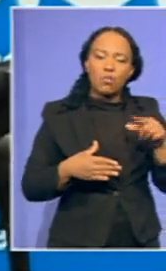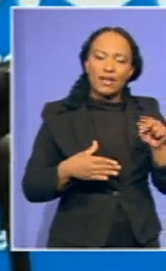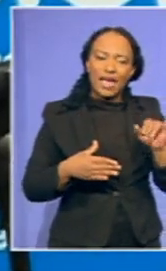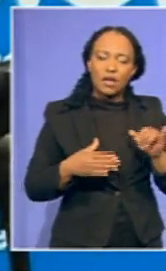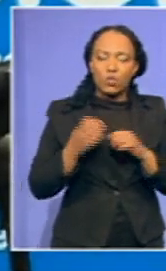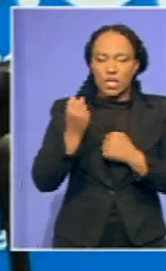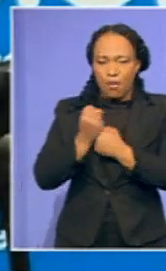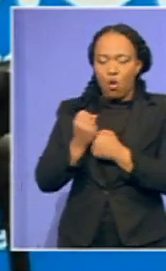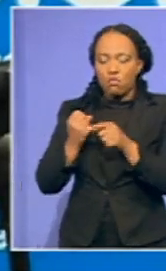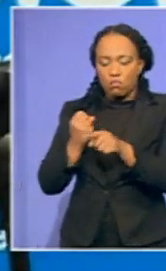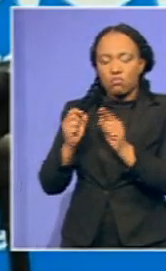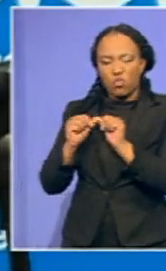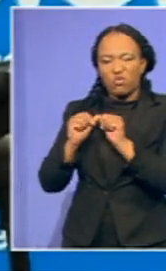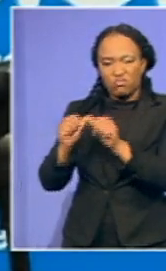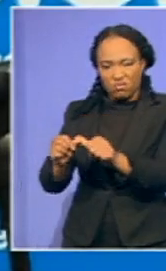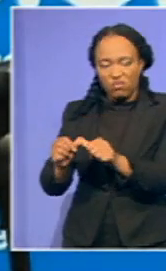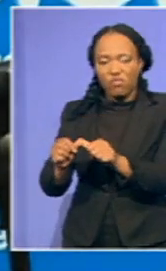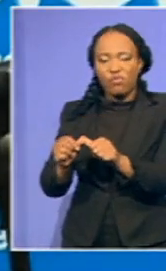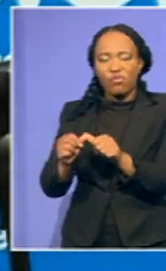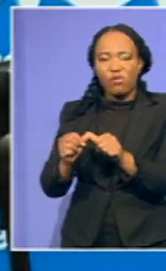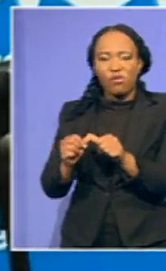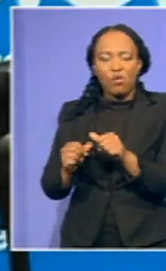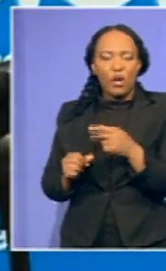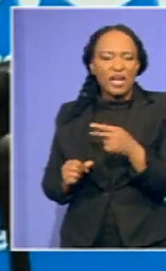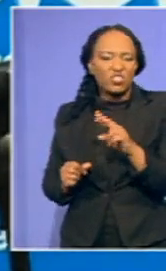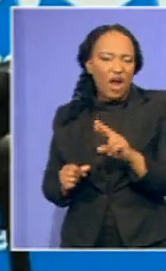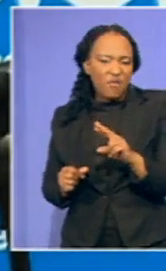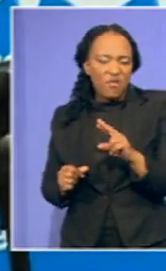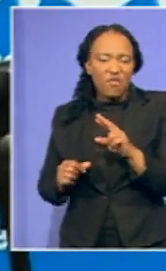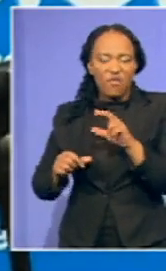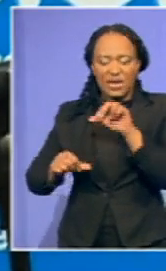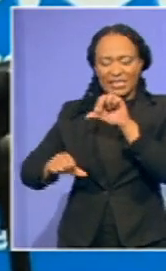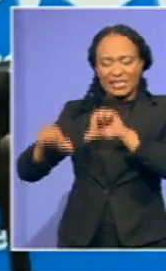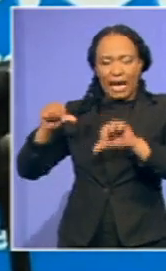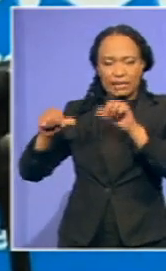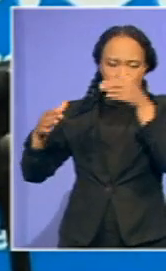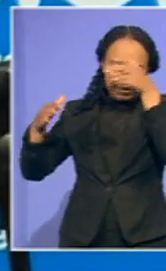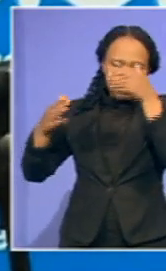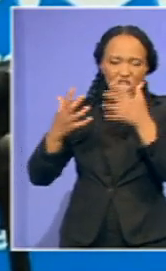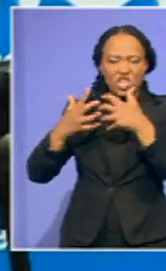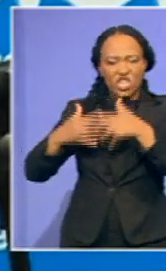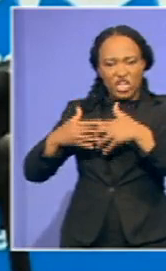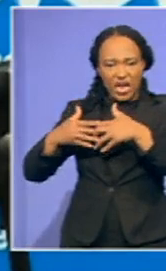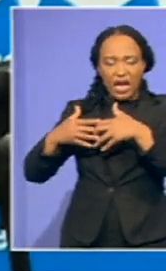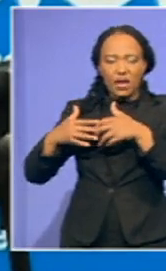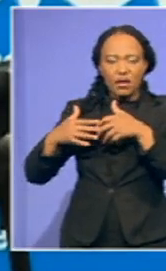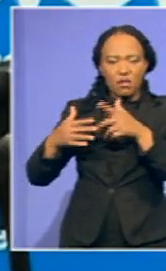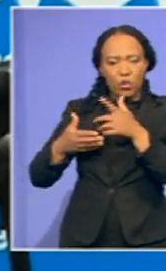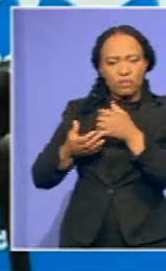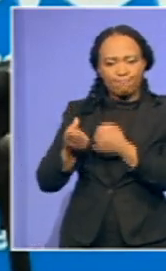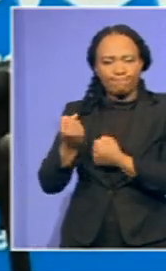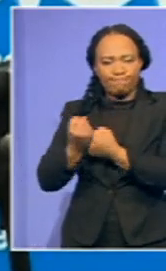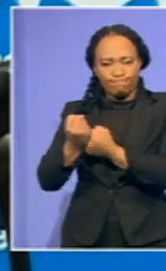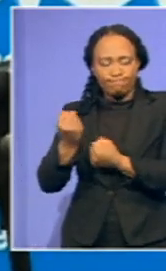municipality in terms of human resources. It could be scientists, it could be engineers, and also in